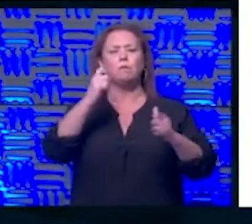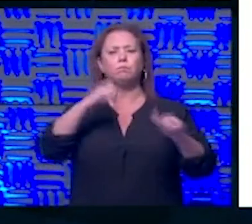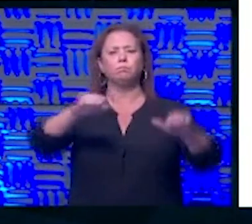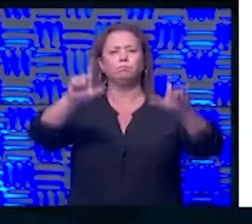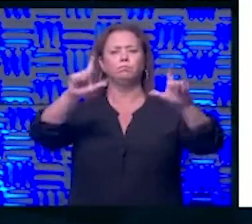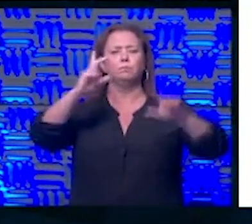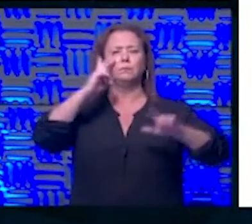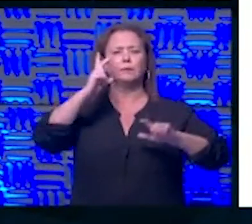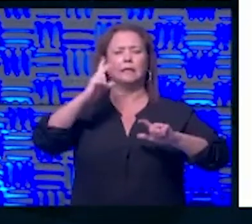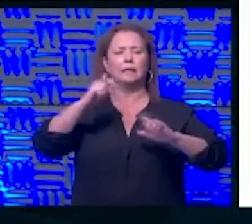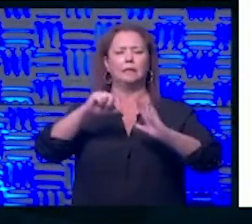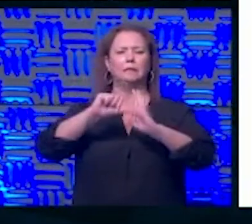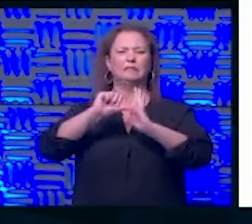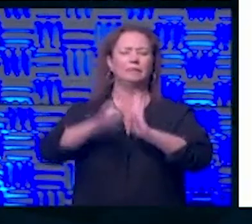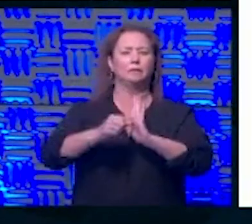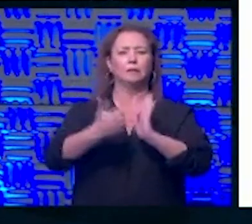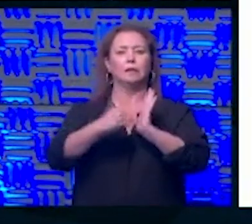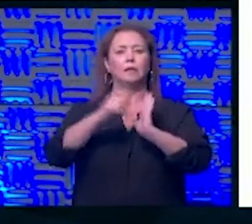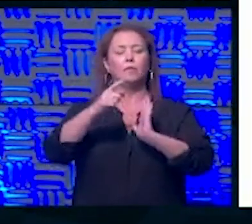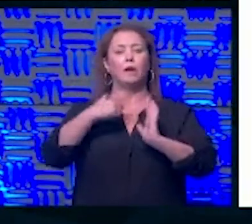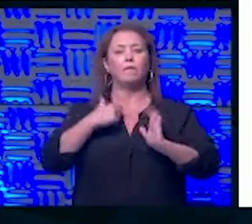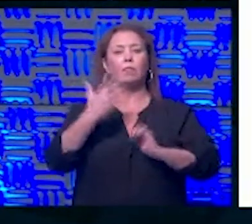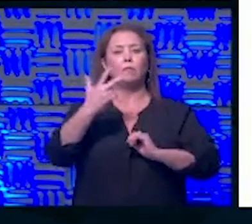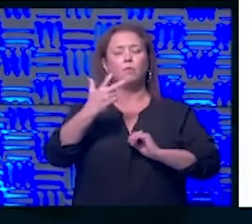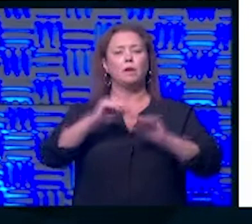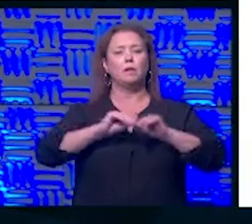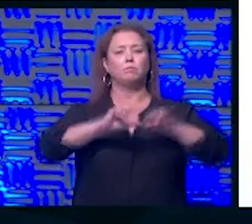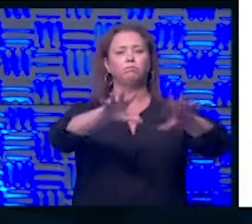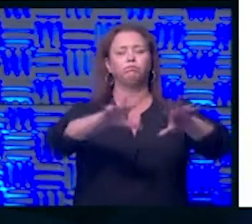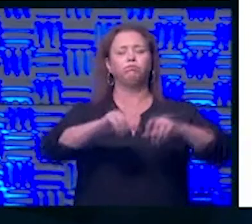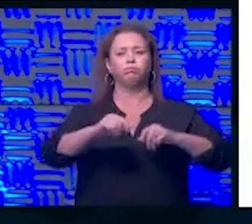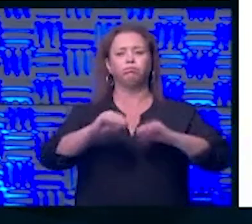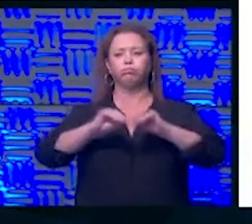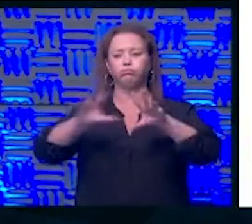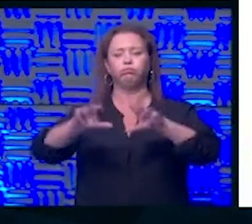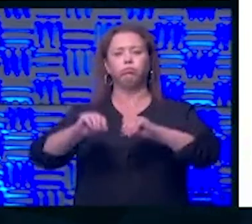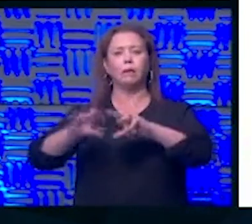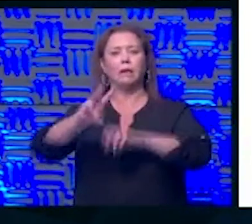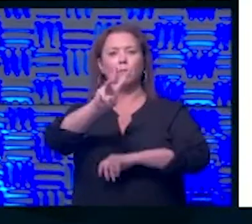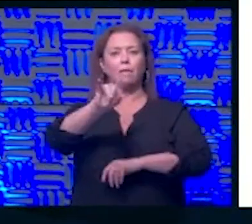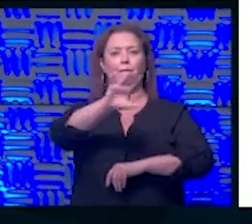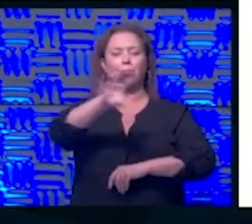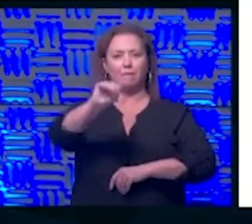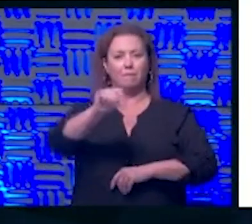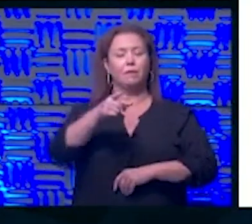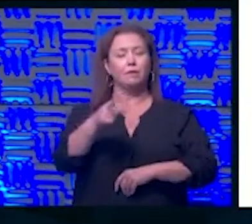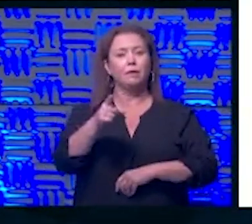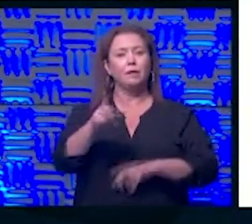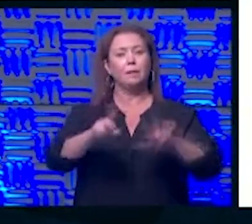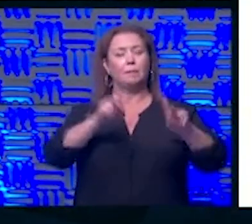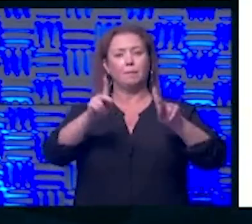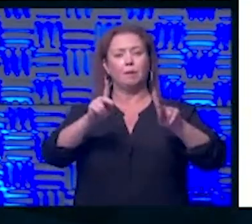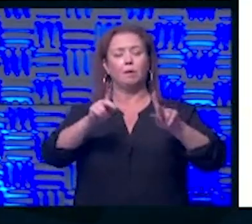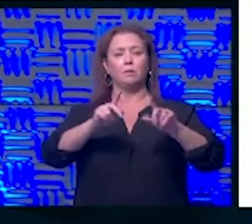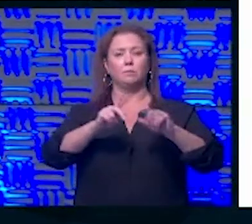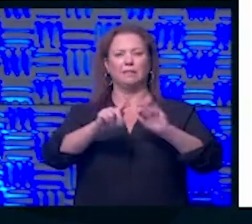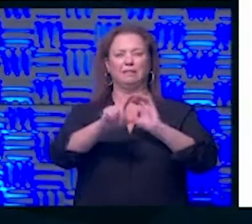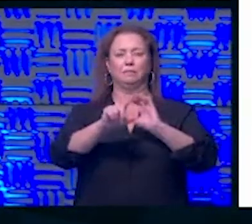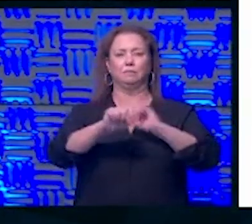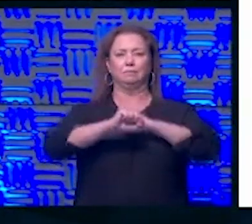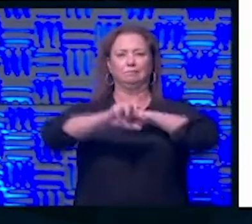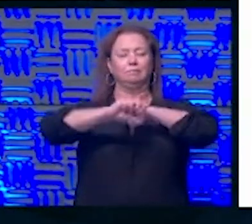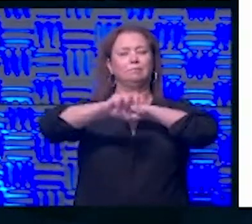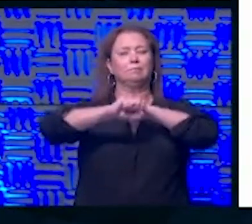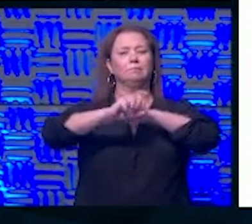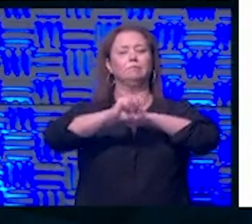again, drilling down a little. We've had 3 outbreaks in long-term care facilities in Wyandotte, and people. There's been a lot of press around some of